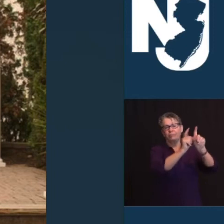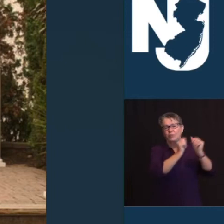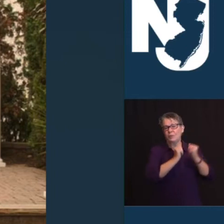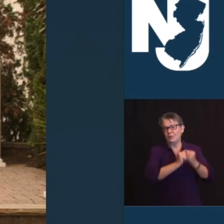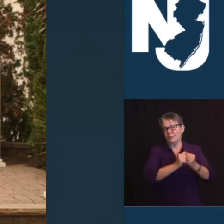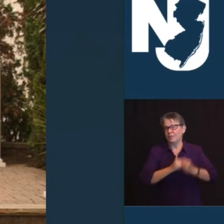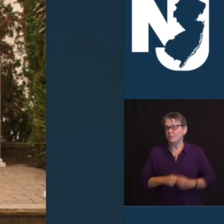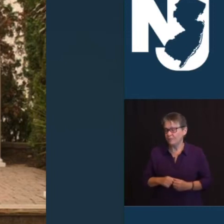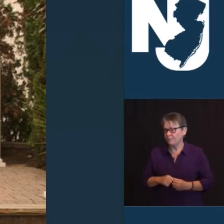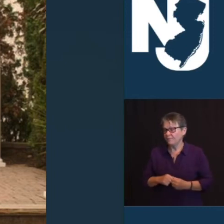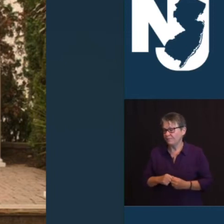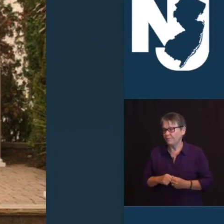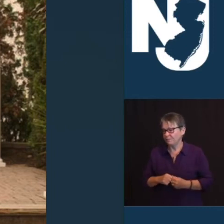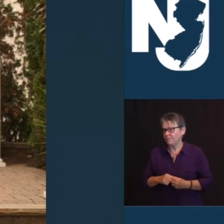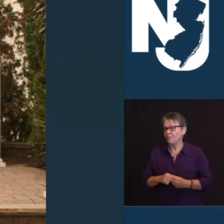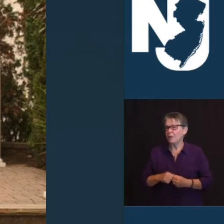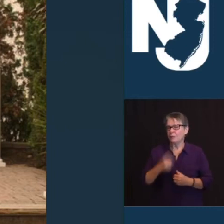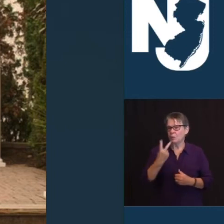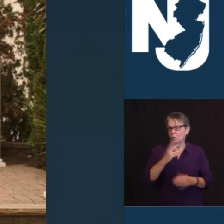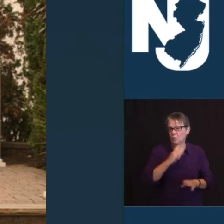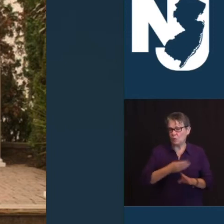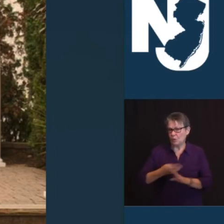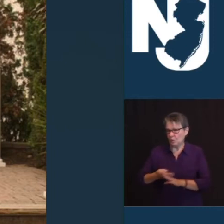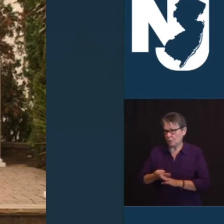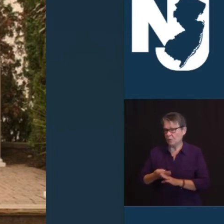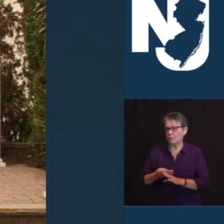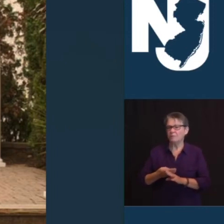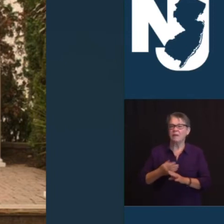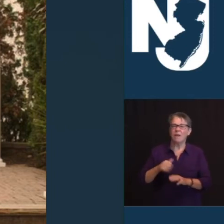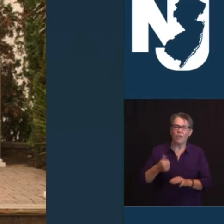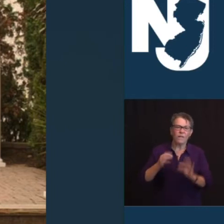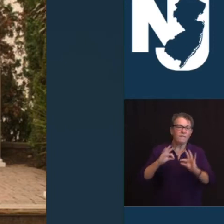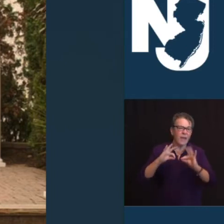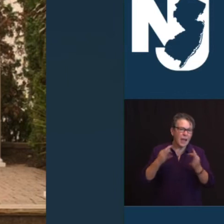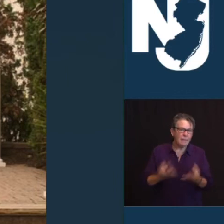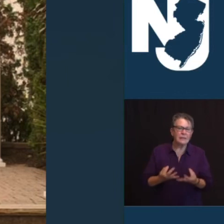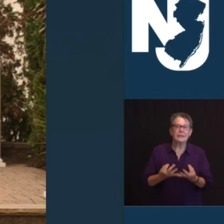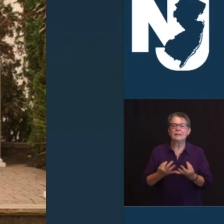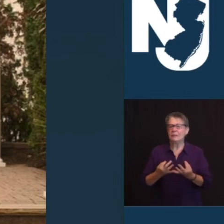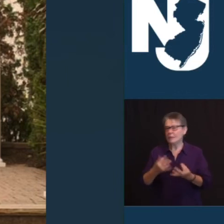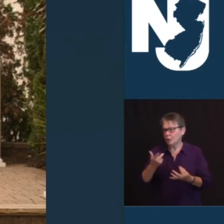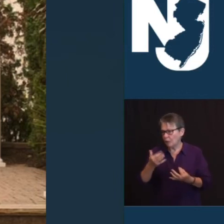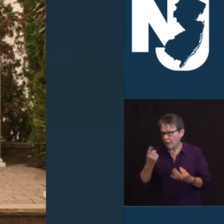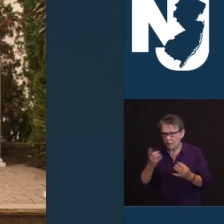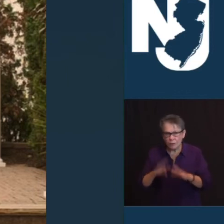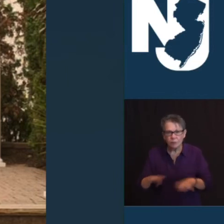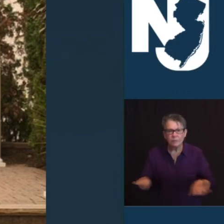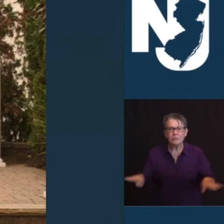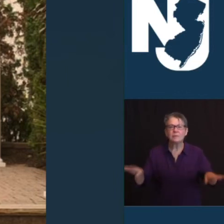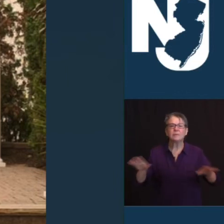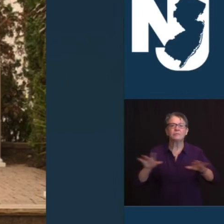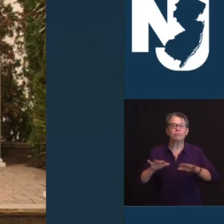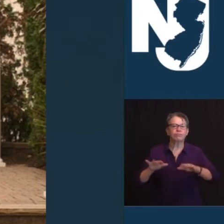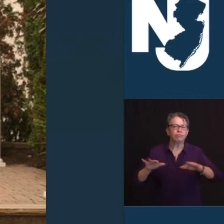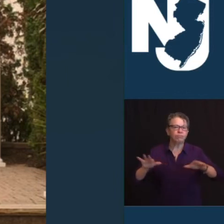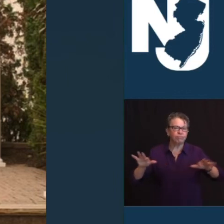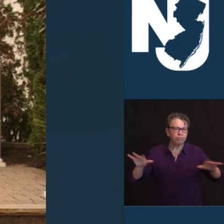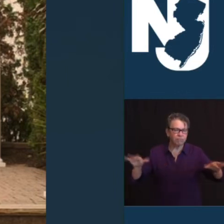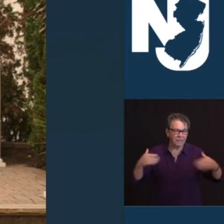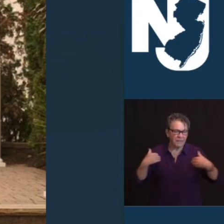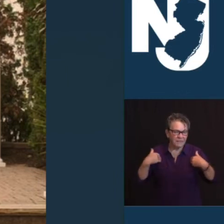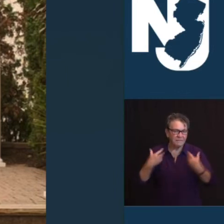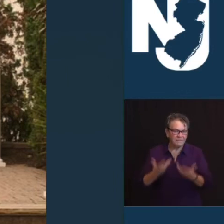Marie, and their families, including her grandchildren, Lori Ann, Robert, and Brianna, among many others. We thank